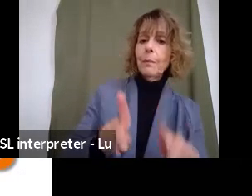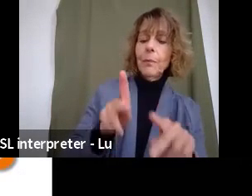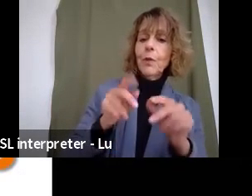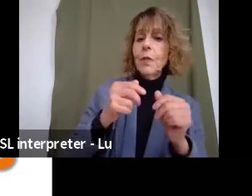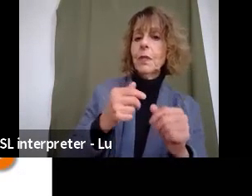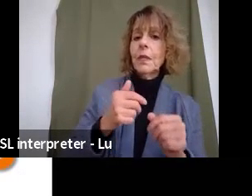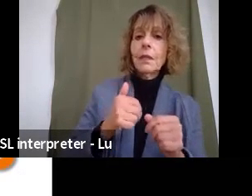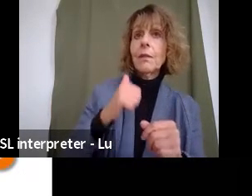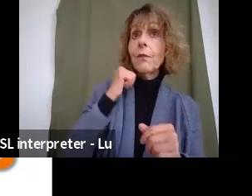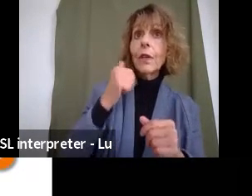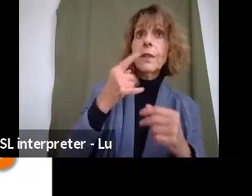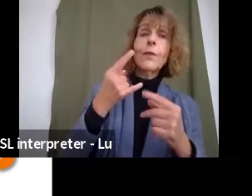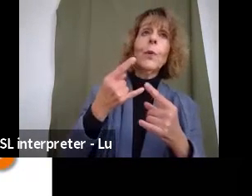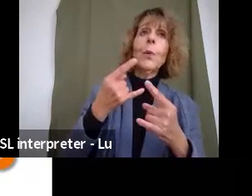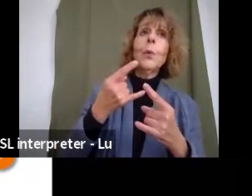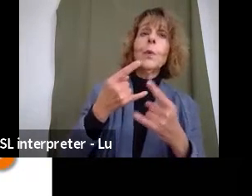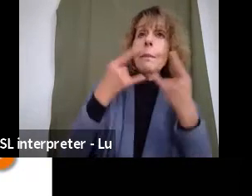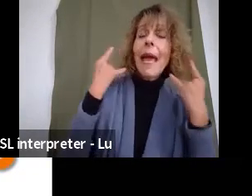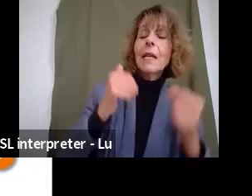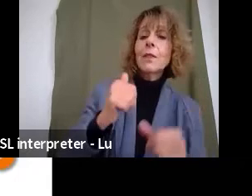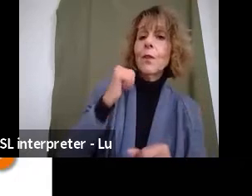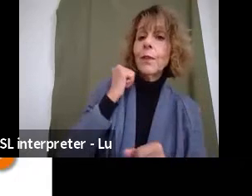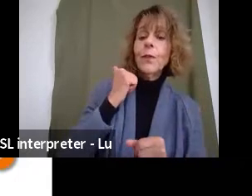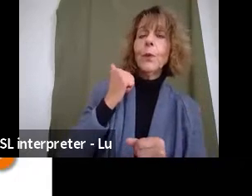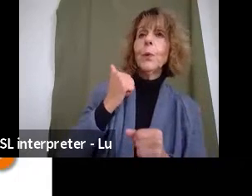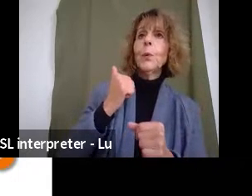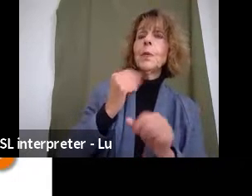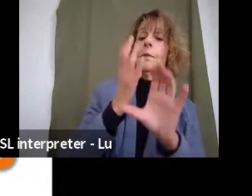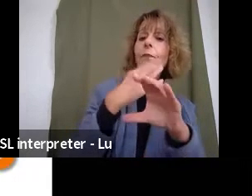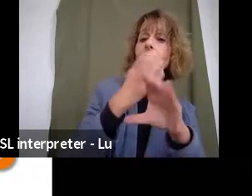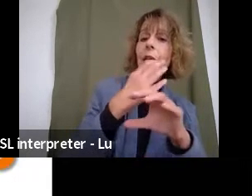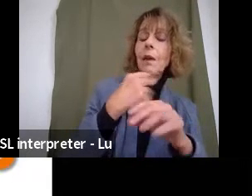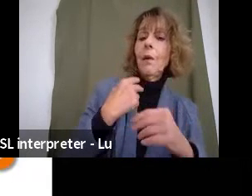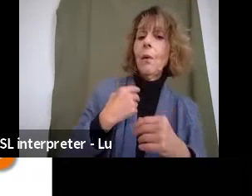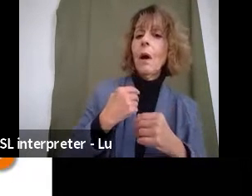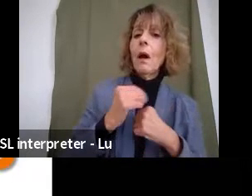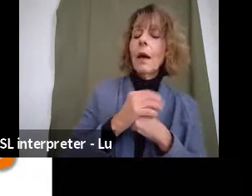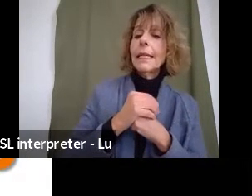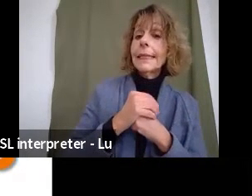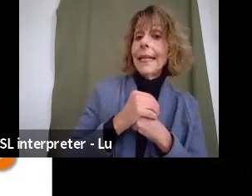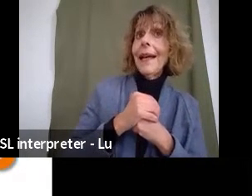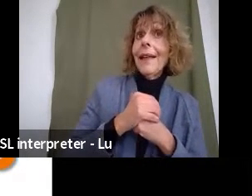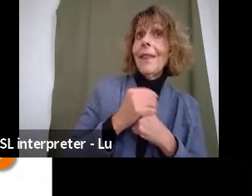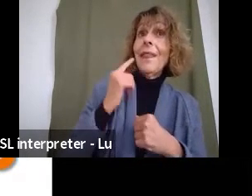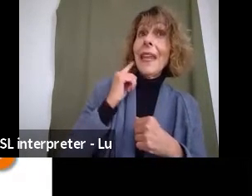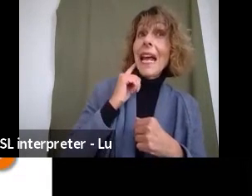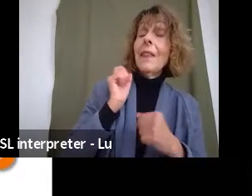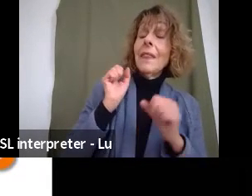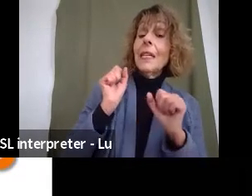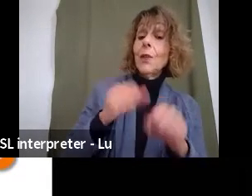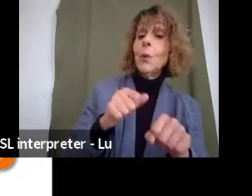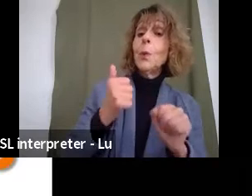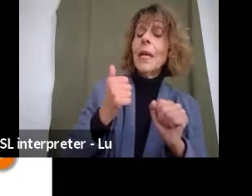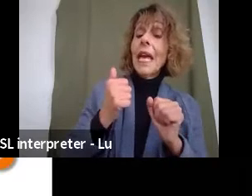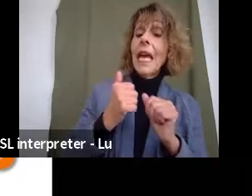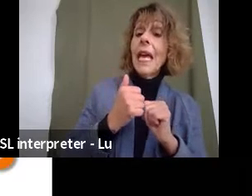do virtual visits, then yes, I would think that you could deny seeing this. I see Stacy would like